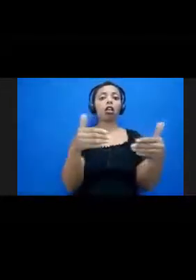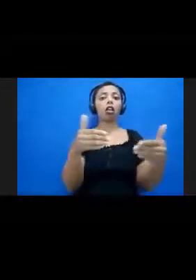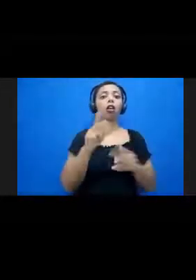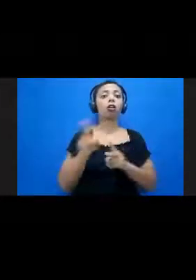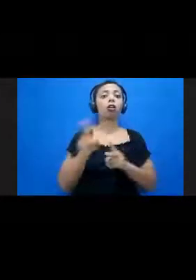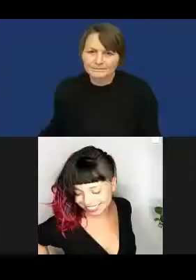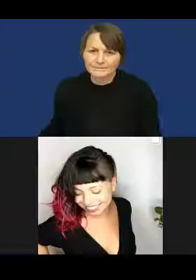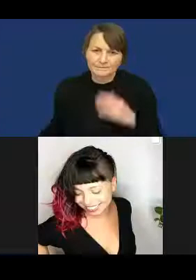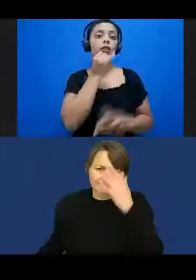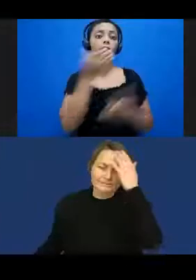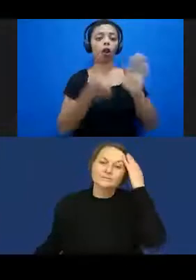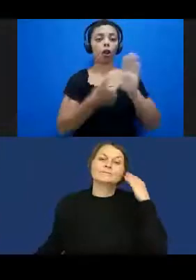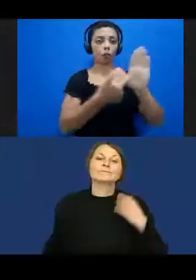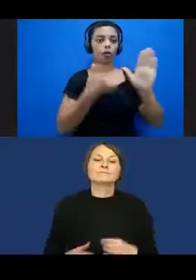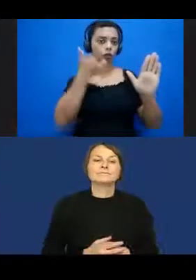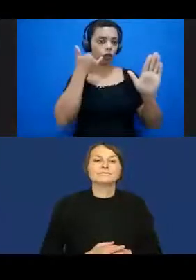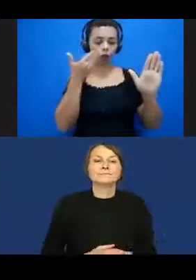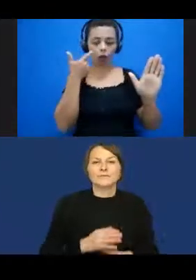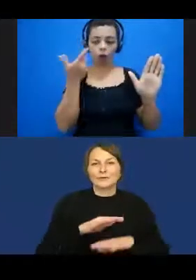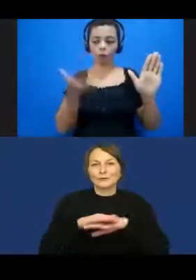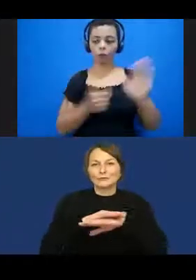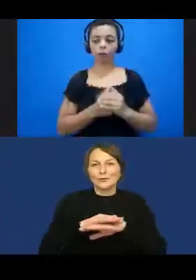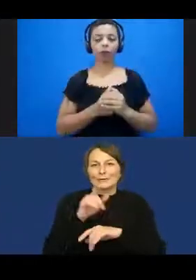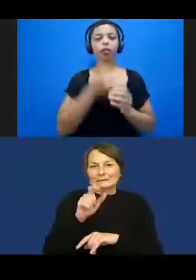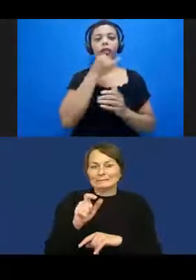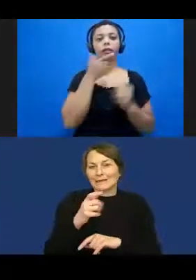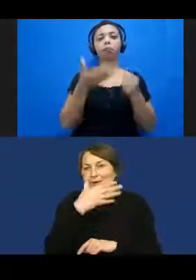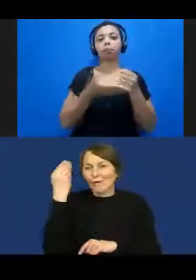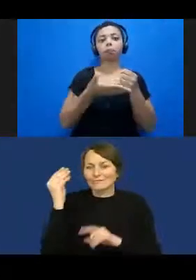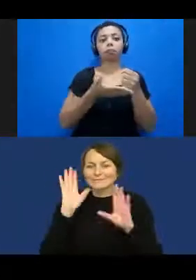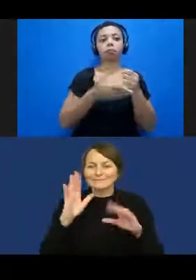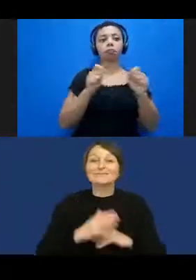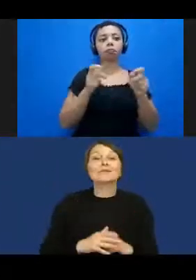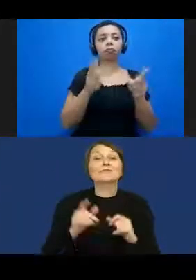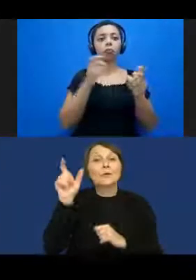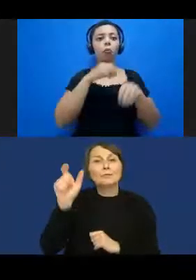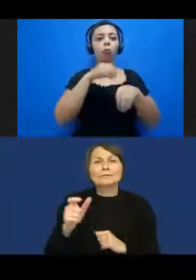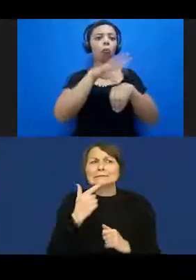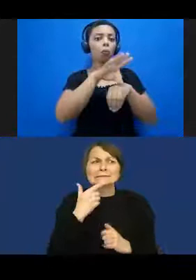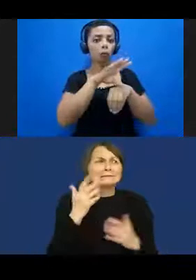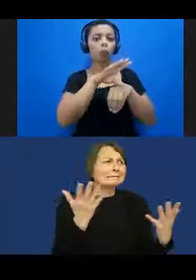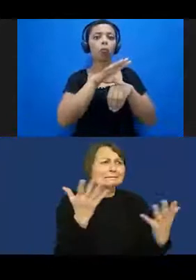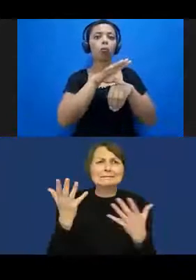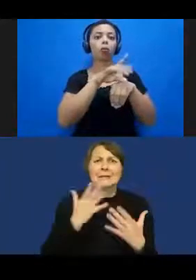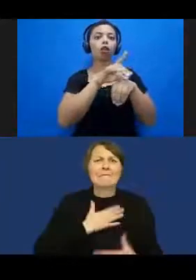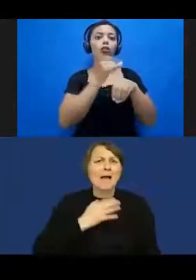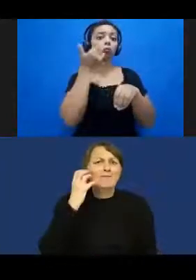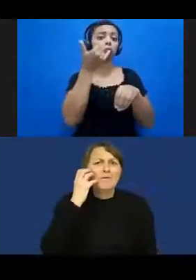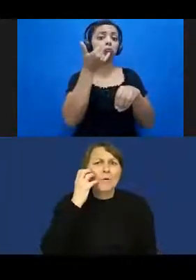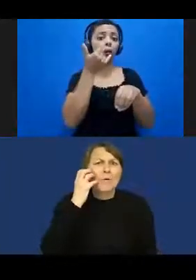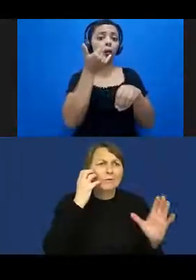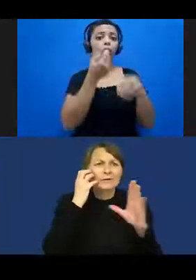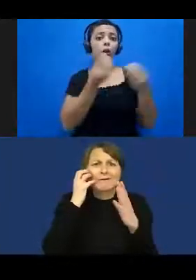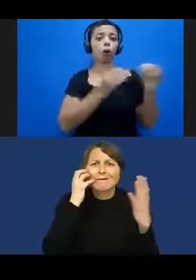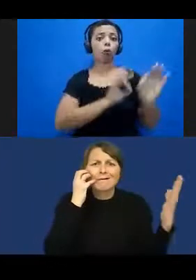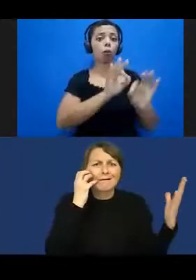now? So basically using the where is instruction and the phone instruction. And the system would